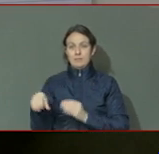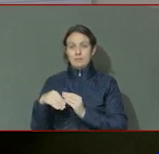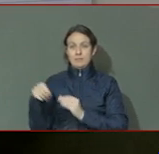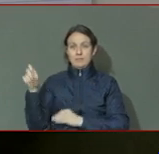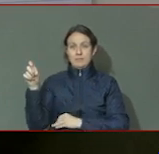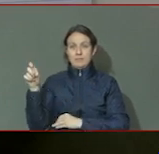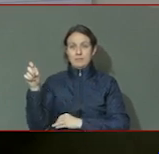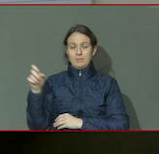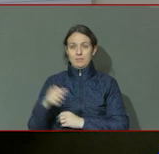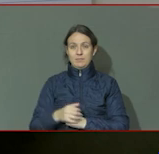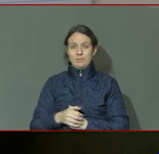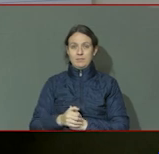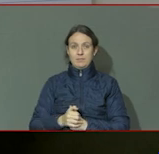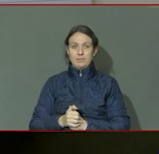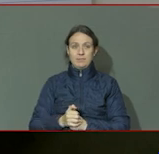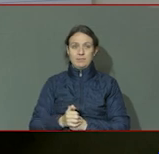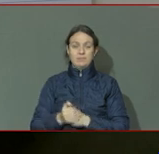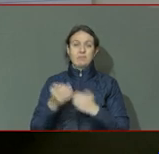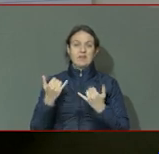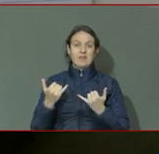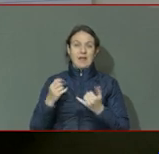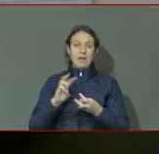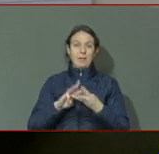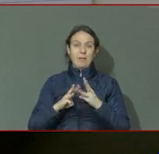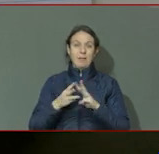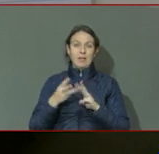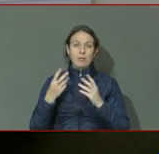x. Now I'm just doing some maths.